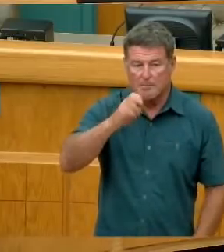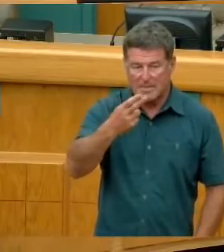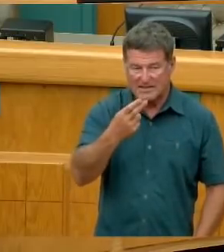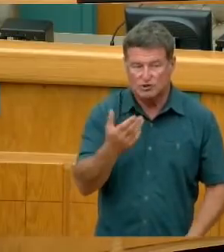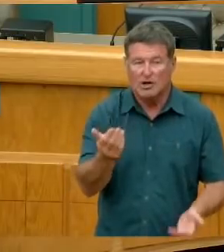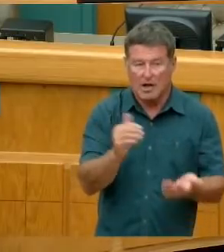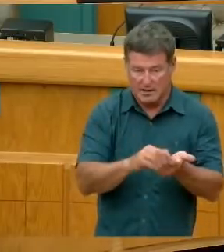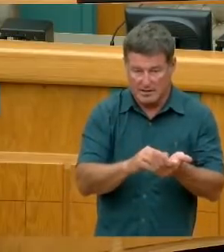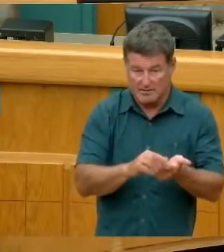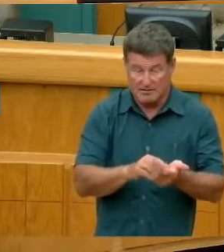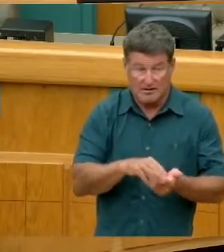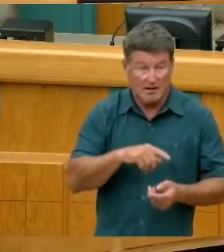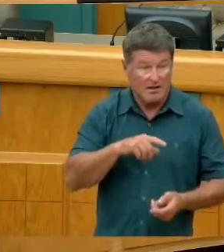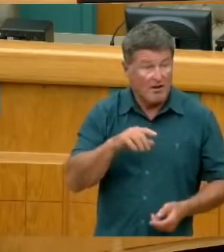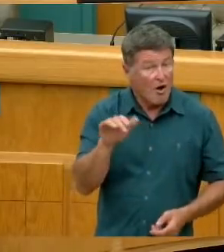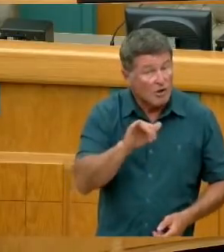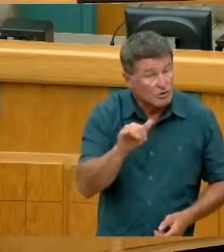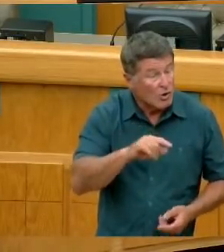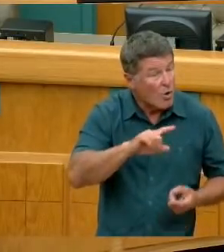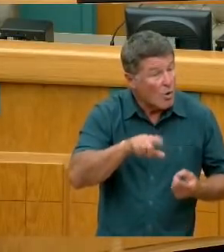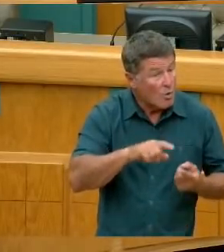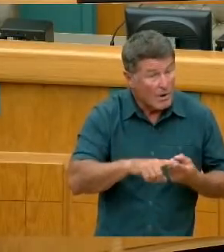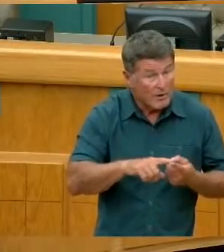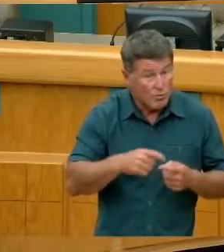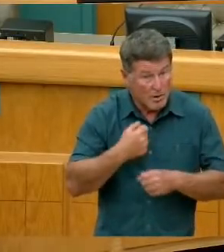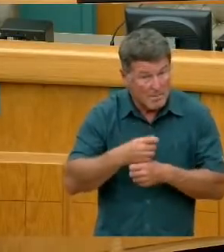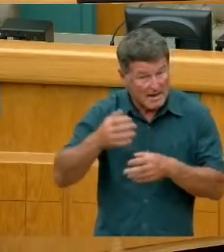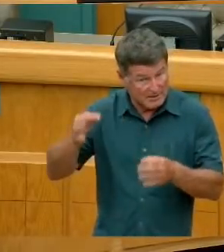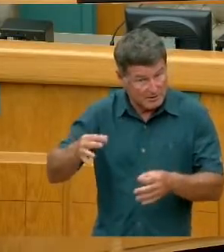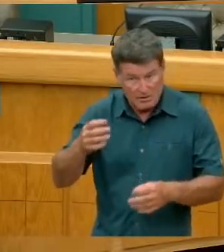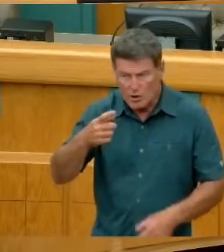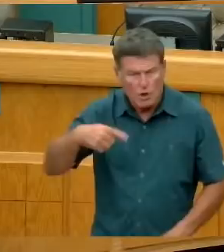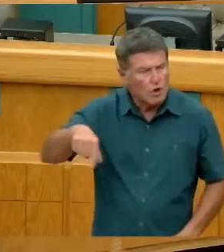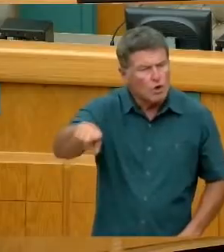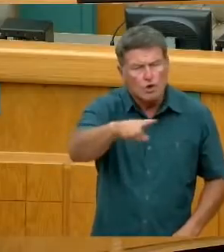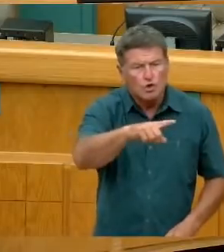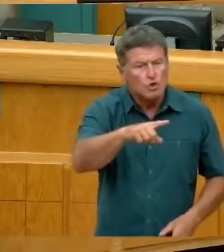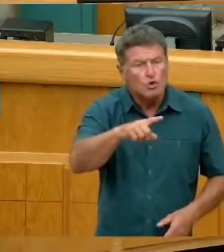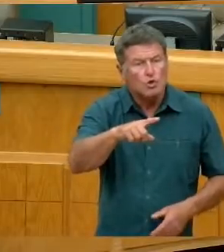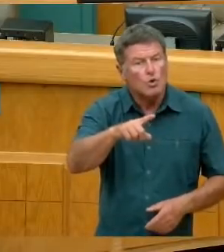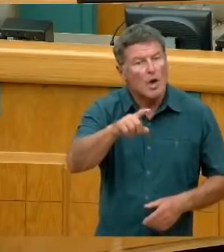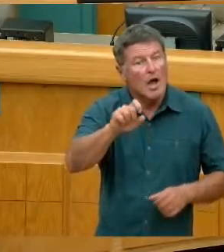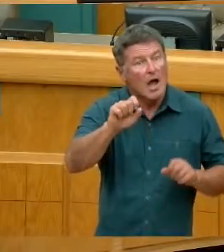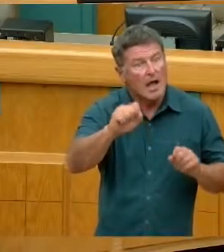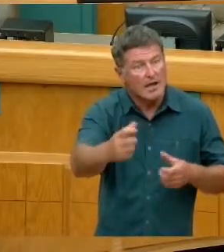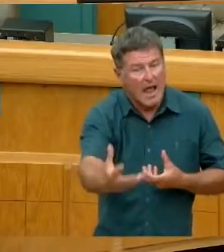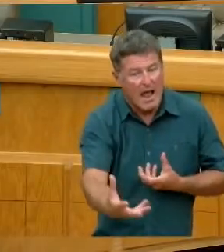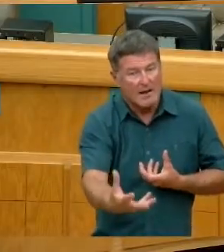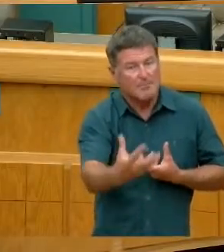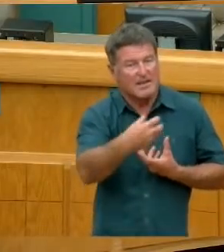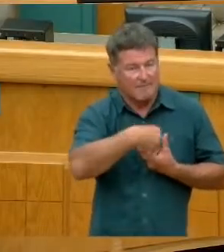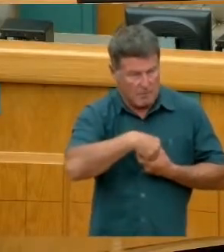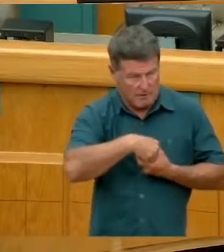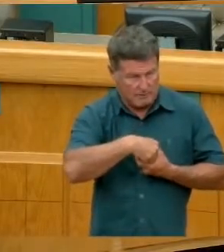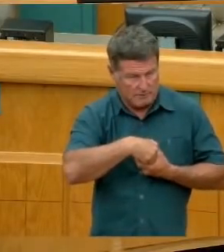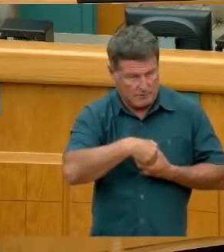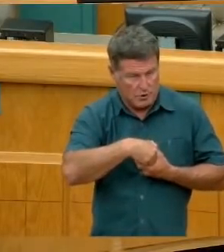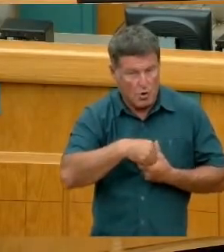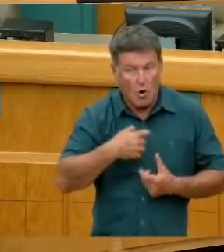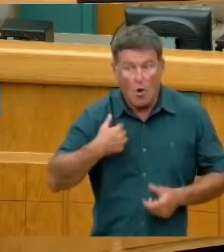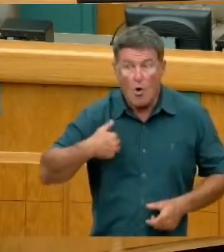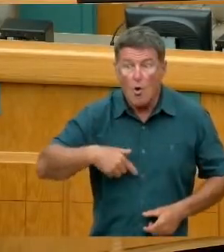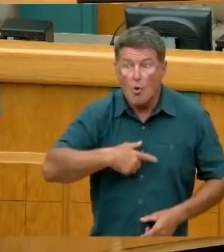make these decisions, there are always opportunities for you to play a part so that we